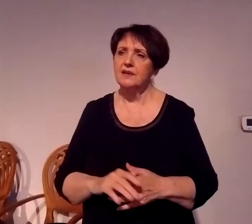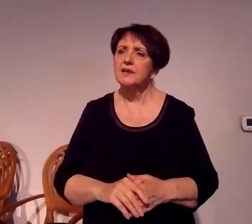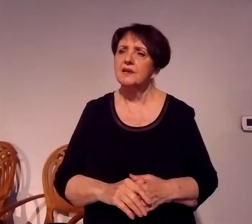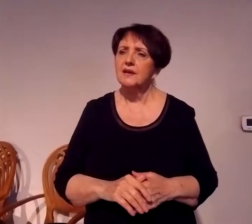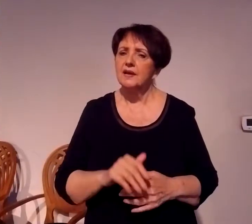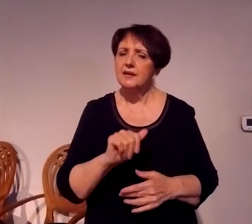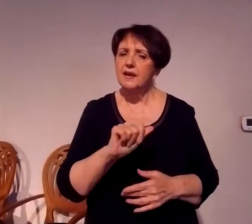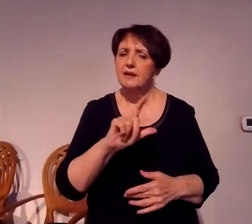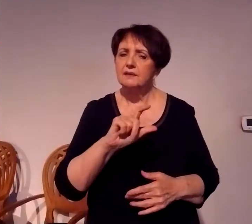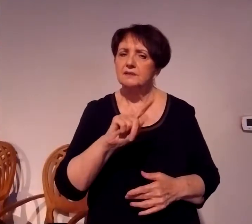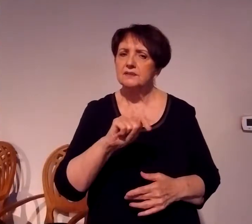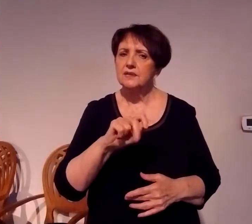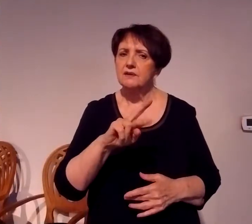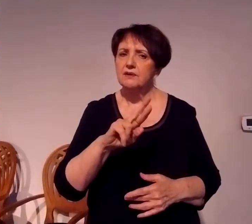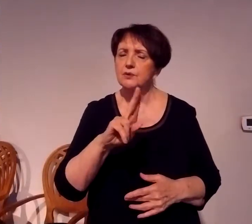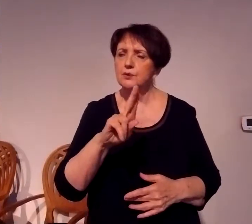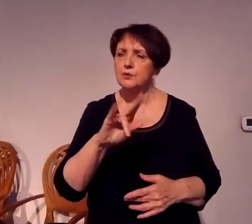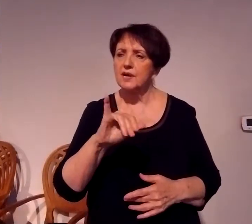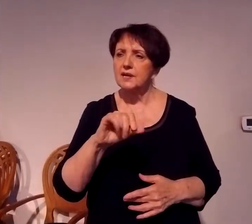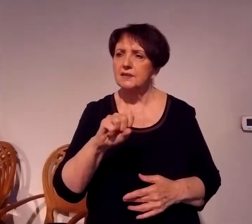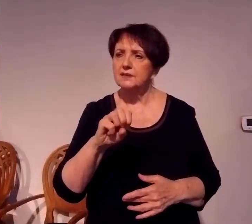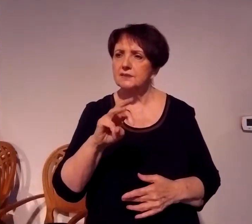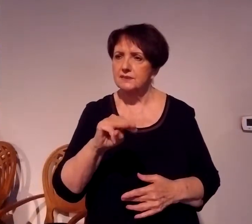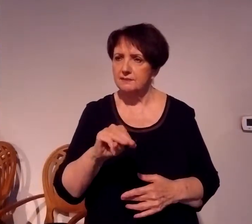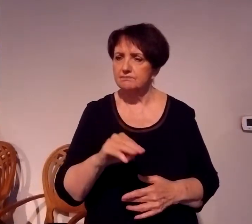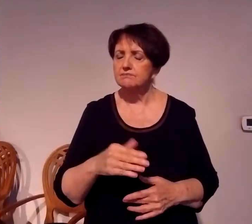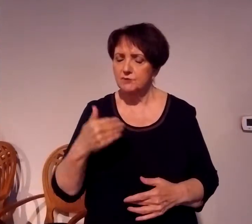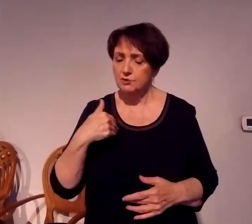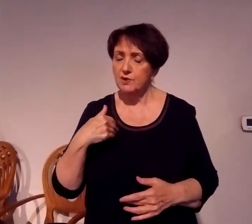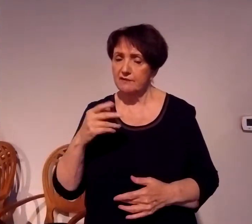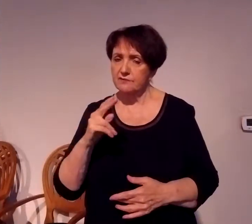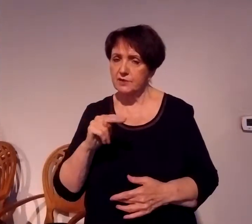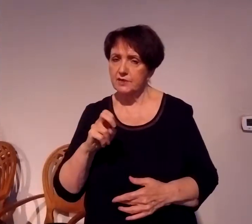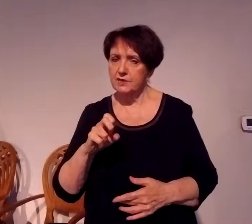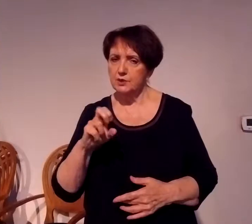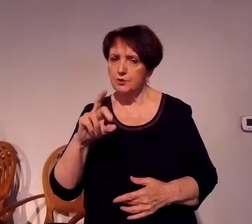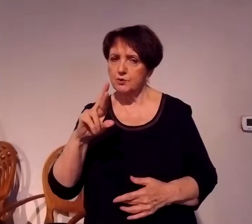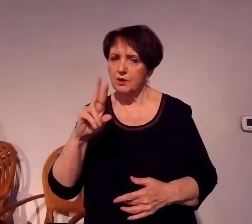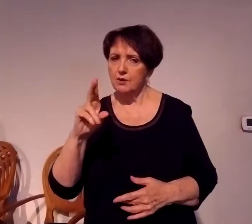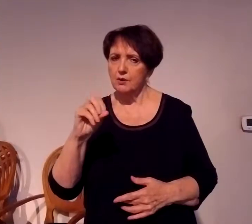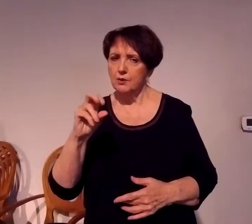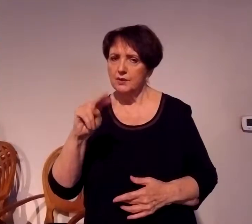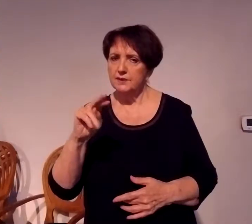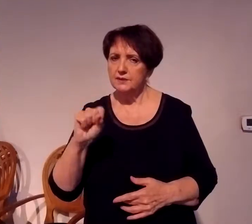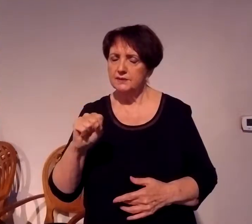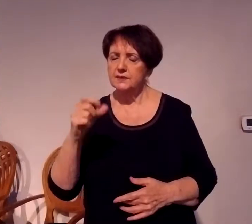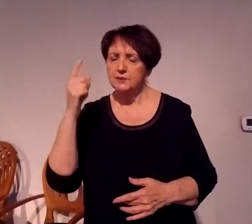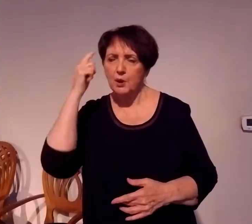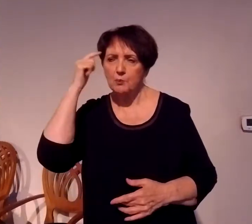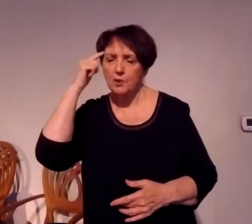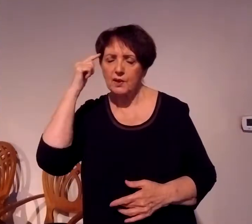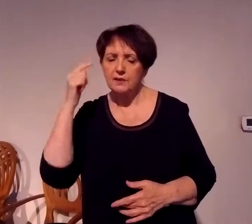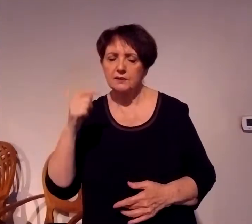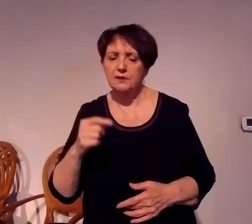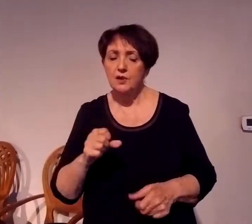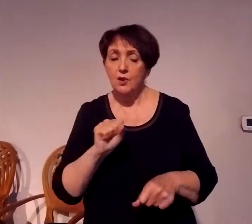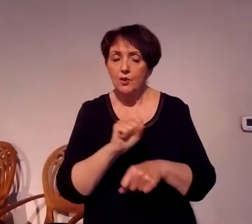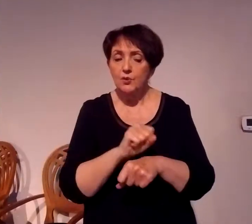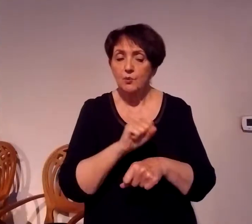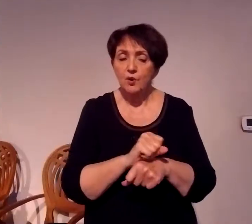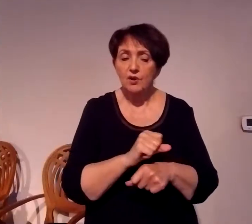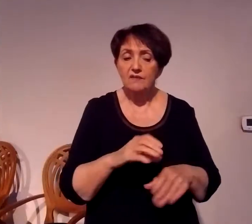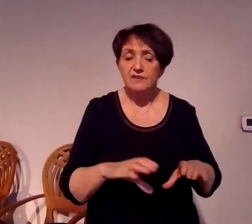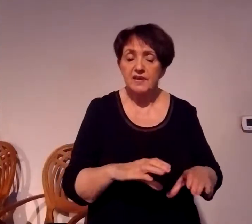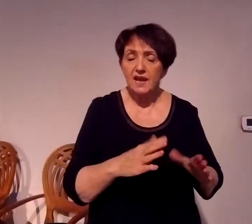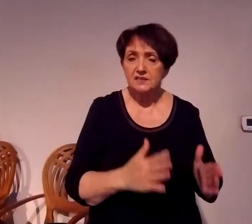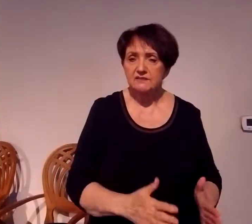mirror neurons in our brain. And in The Conscious Activist, he says this: the work of the contemporary activist is to restore